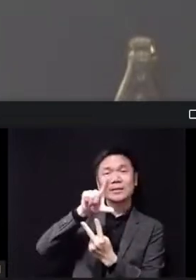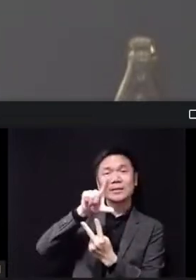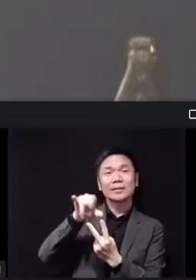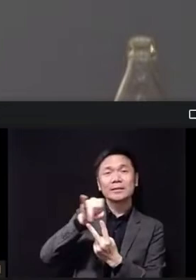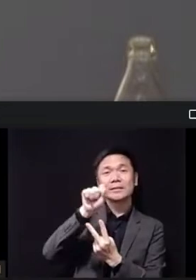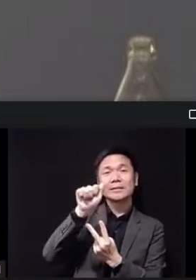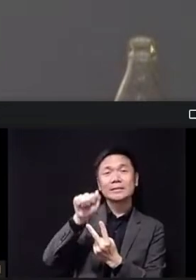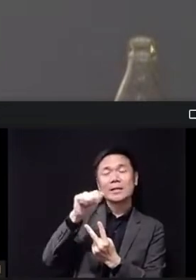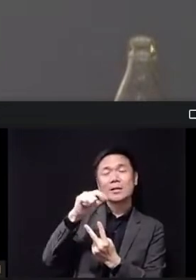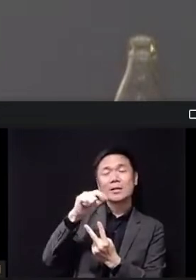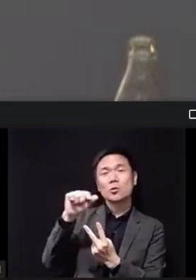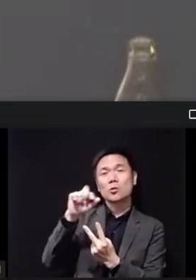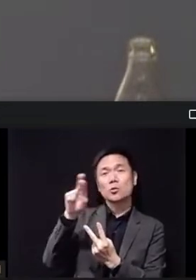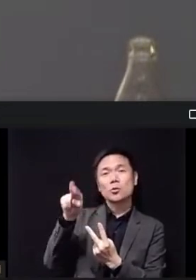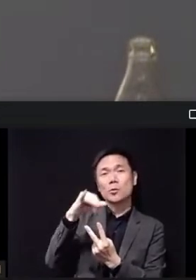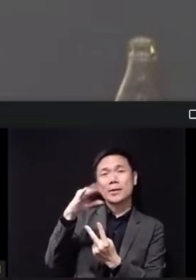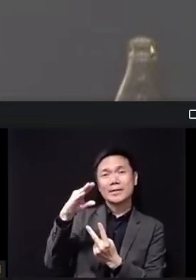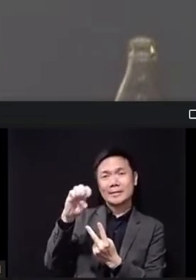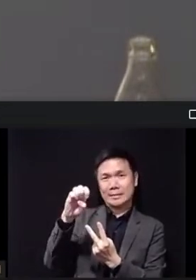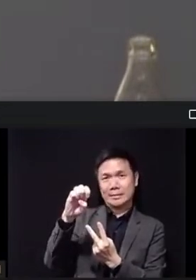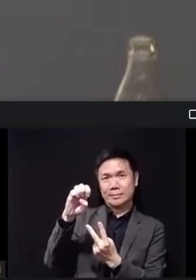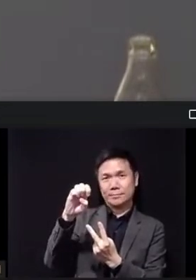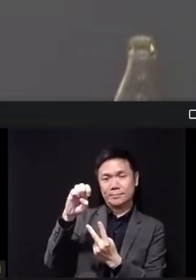Lisa Grace Basilis,